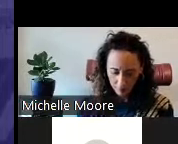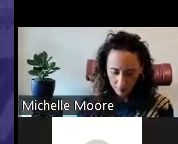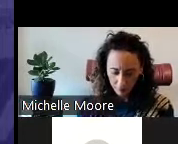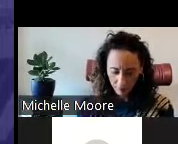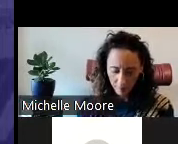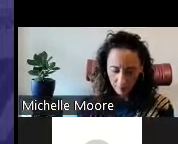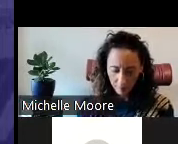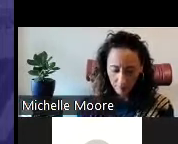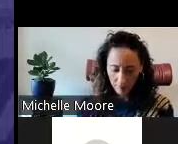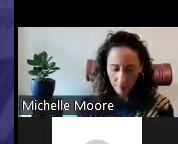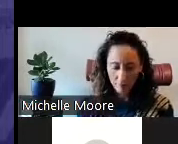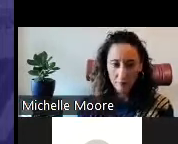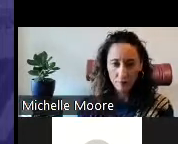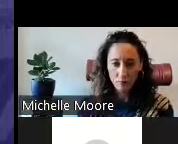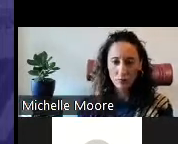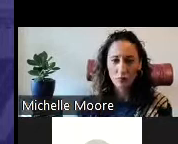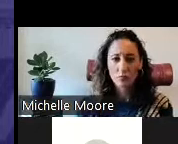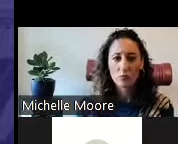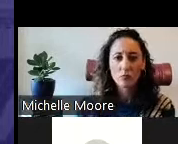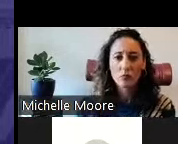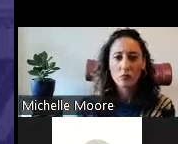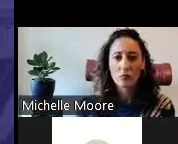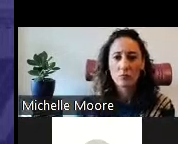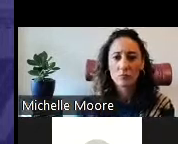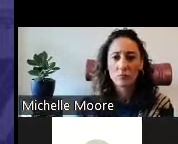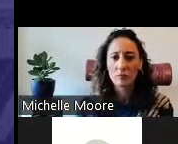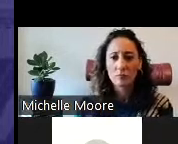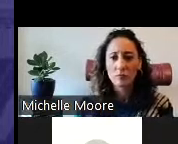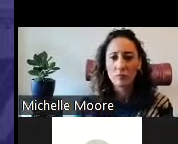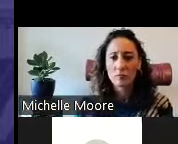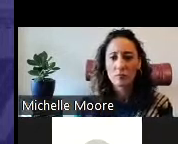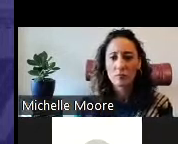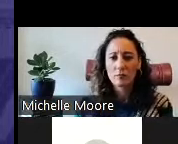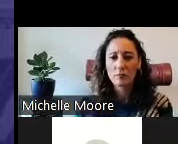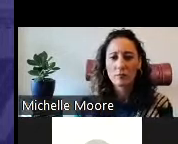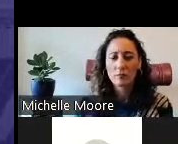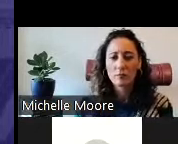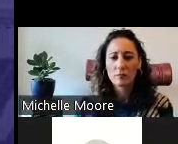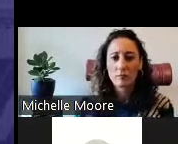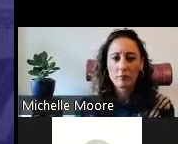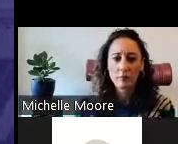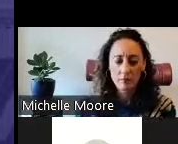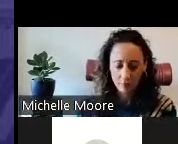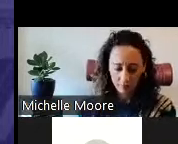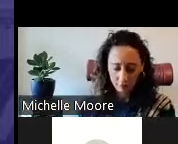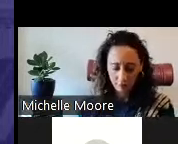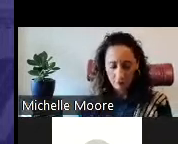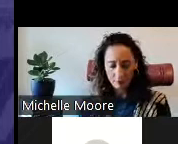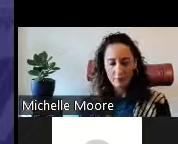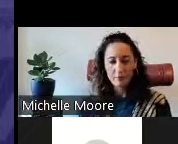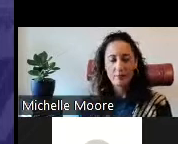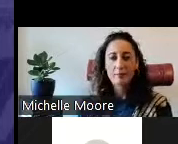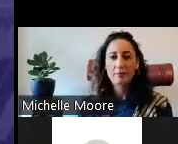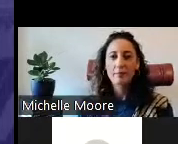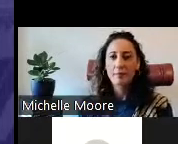ranges of communities for sport and physical activity. And now, it gives me great pleasure